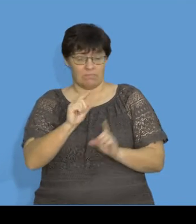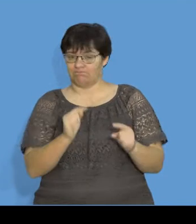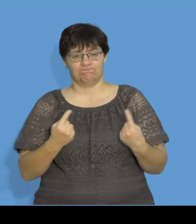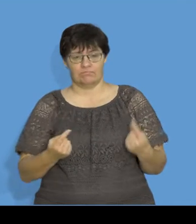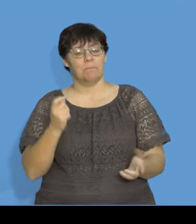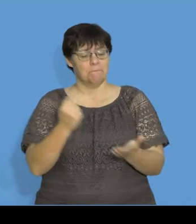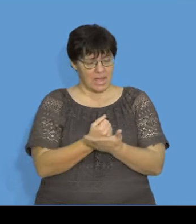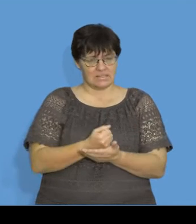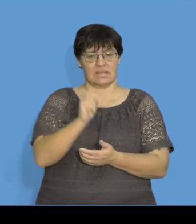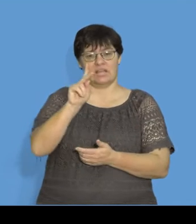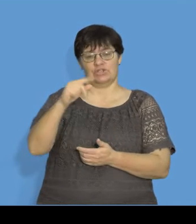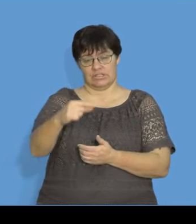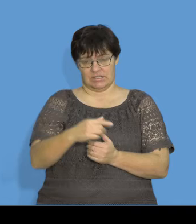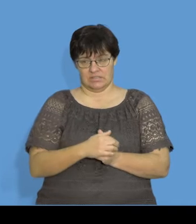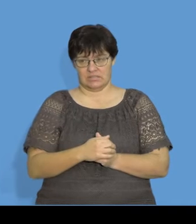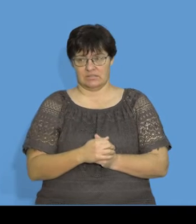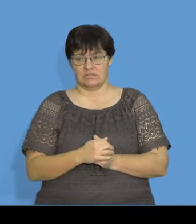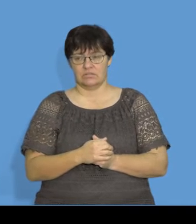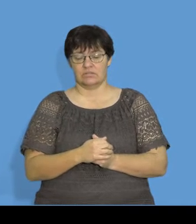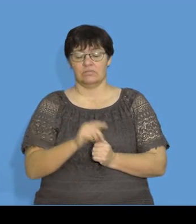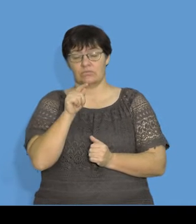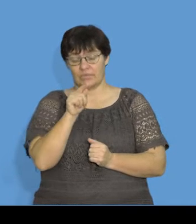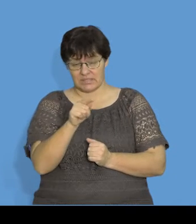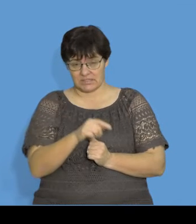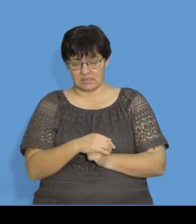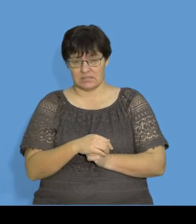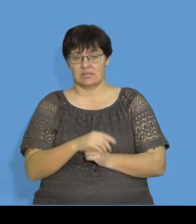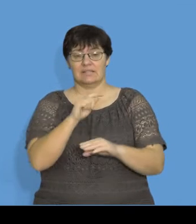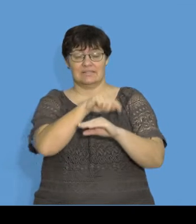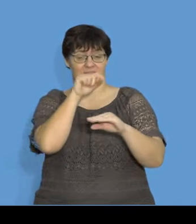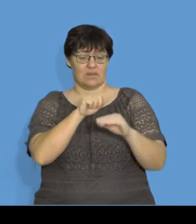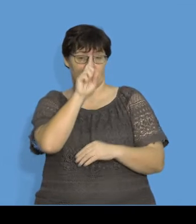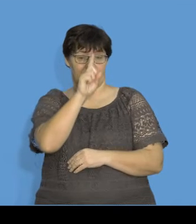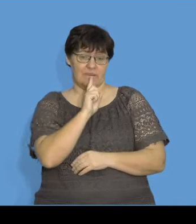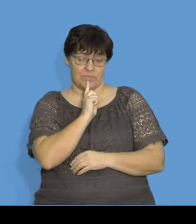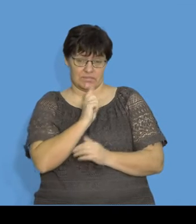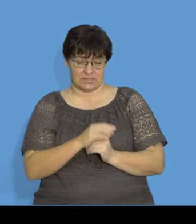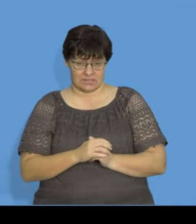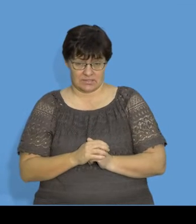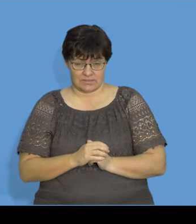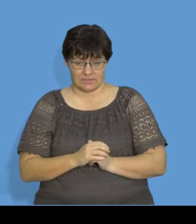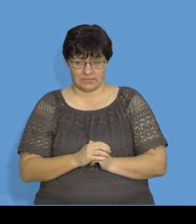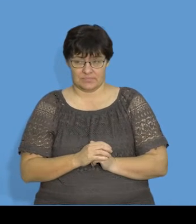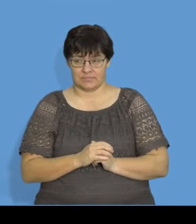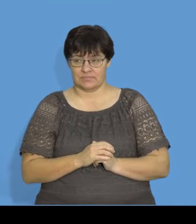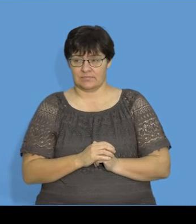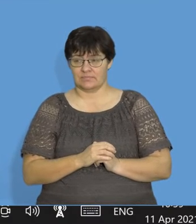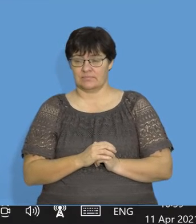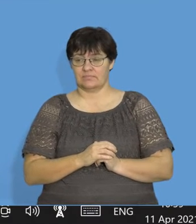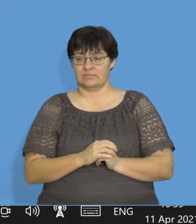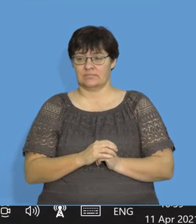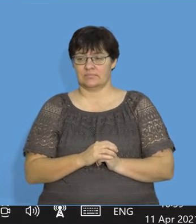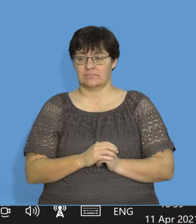kilograms. So I'm going to divide that by 1,000, okay? And just in